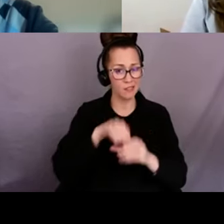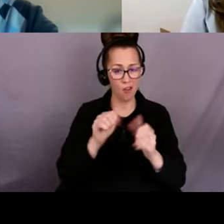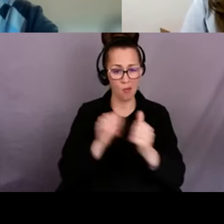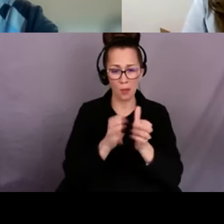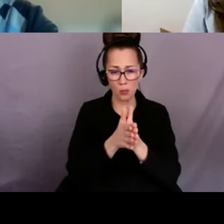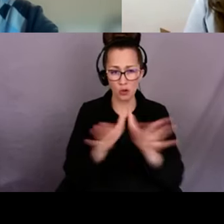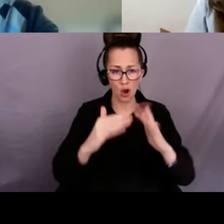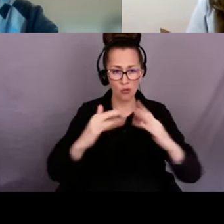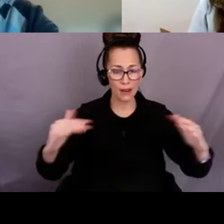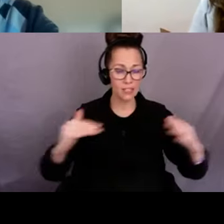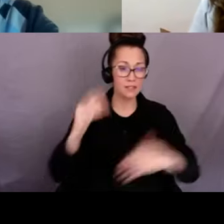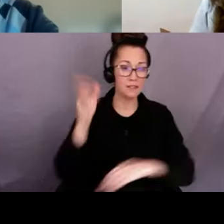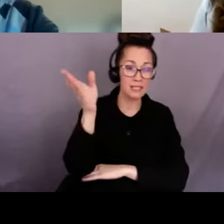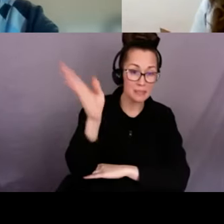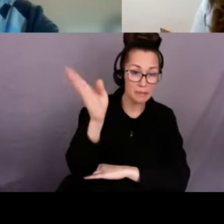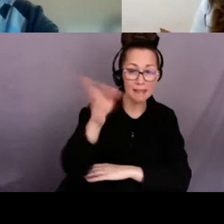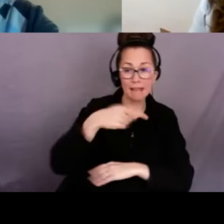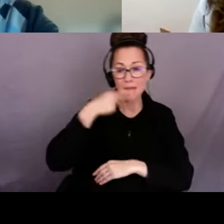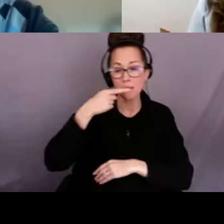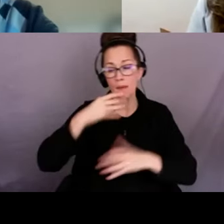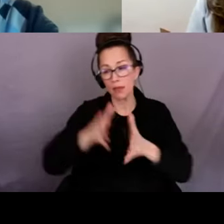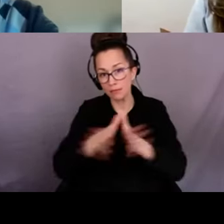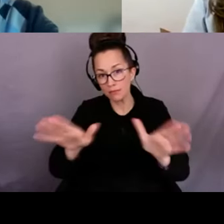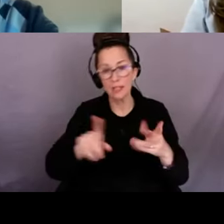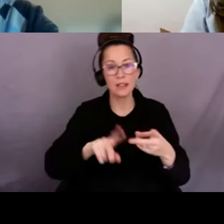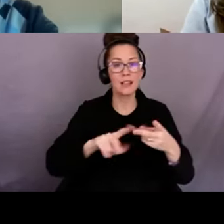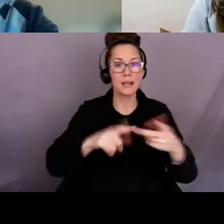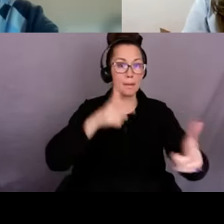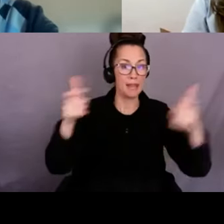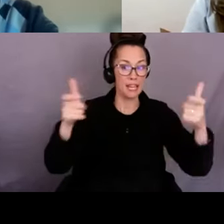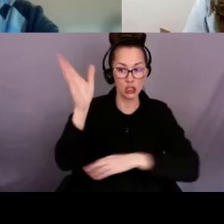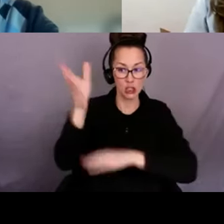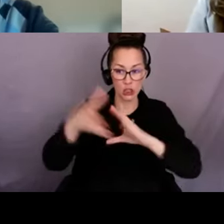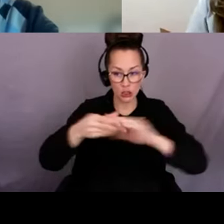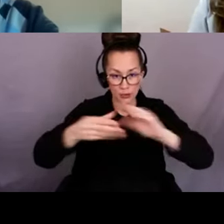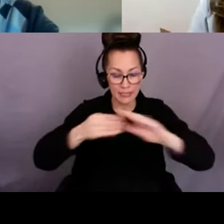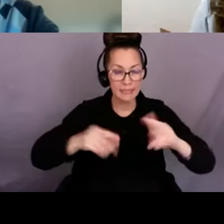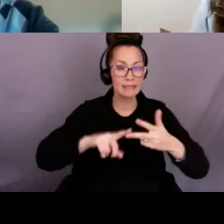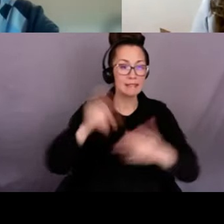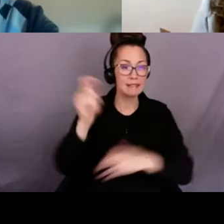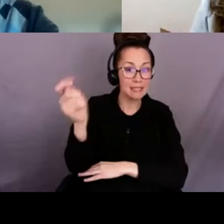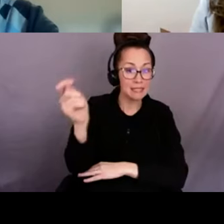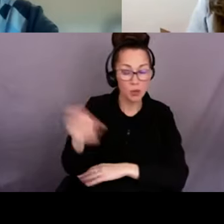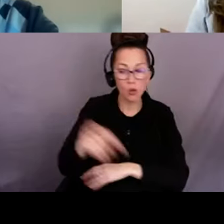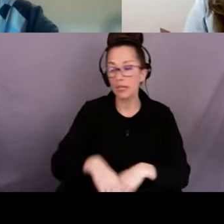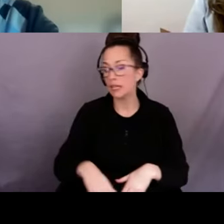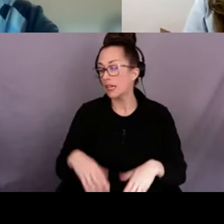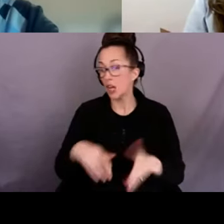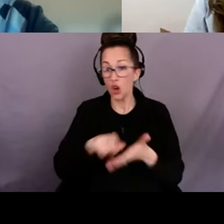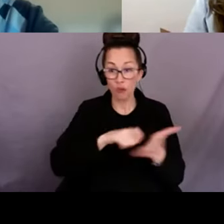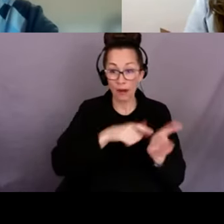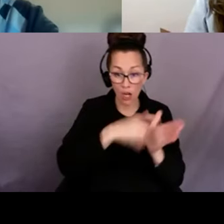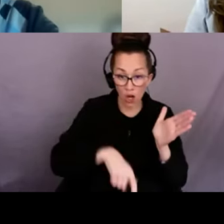public speaking, including major addresses, testimony, providing articles for professional